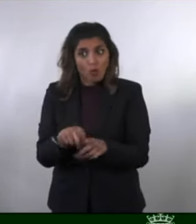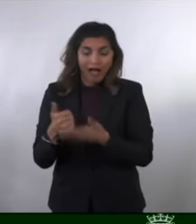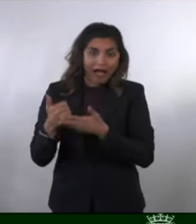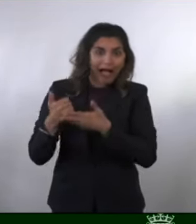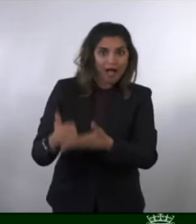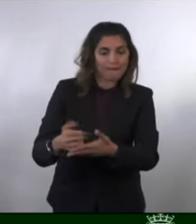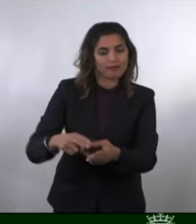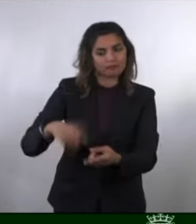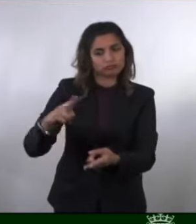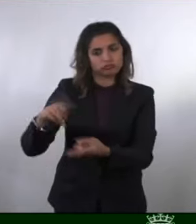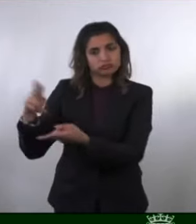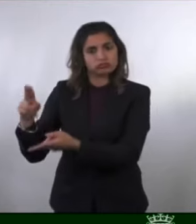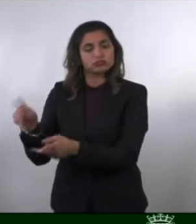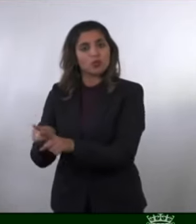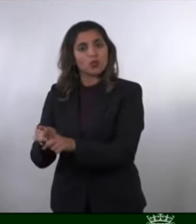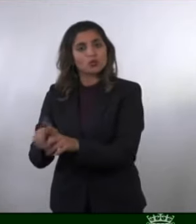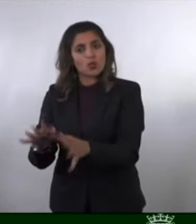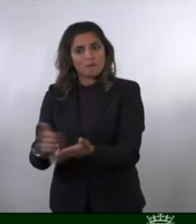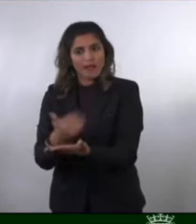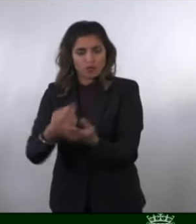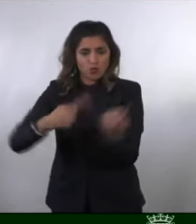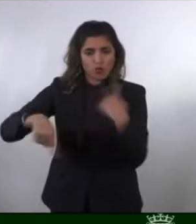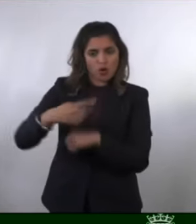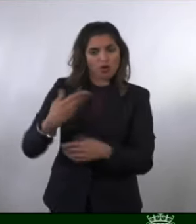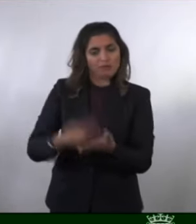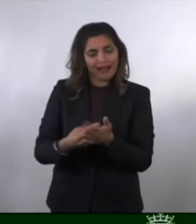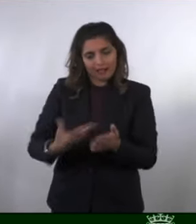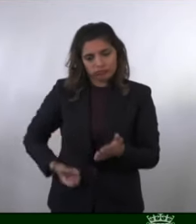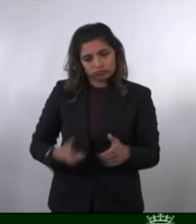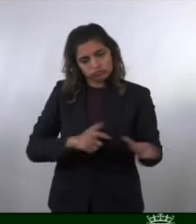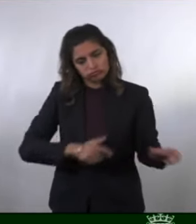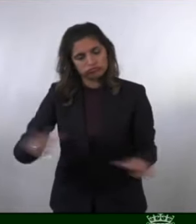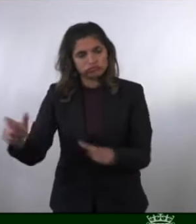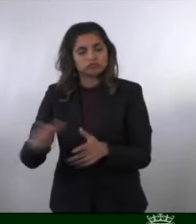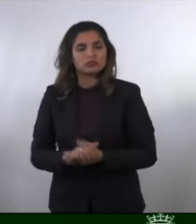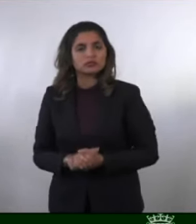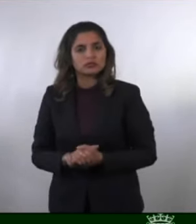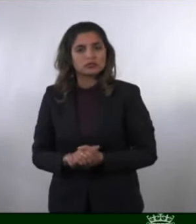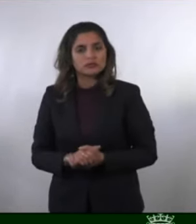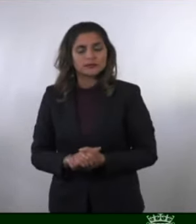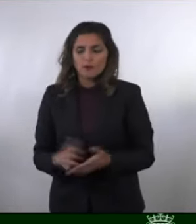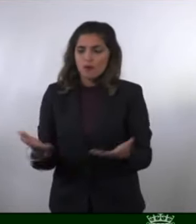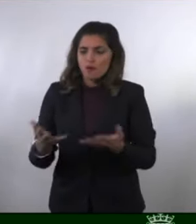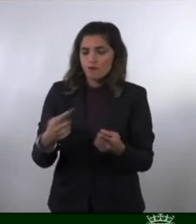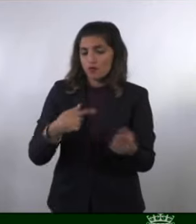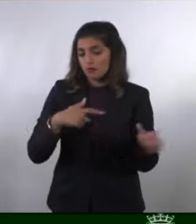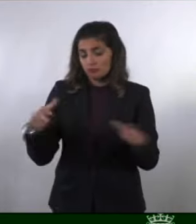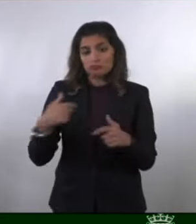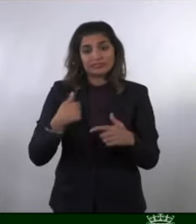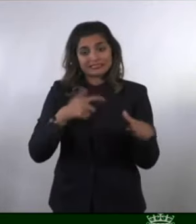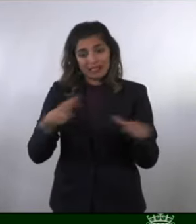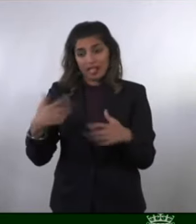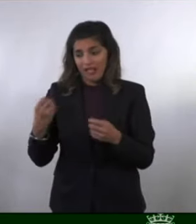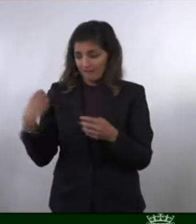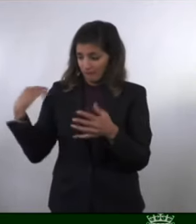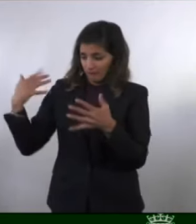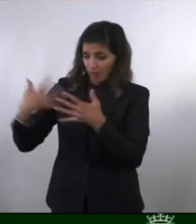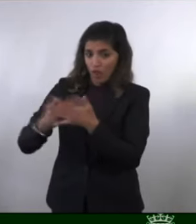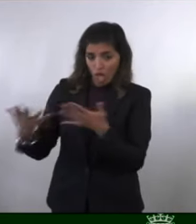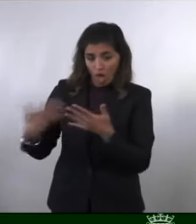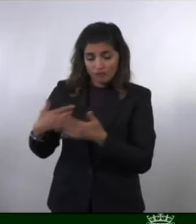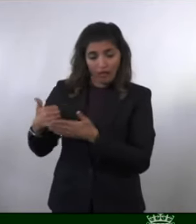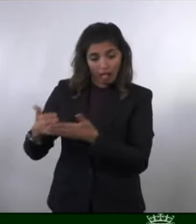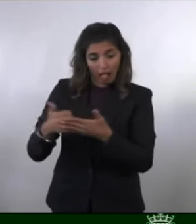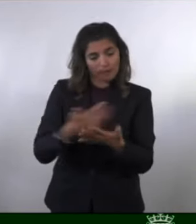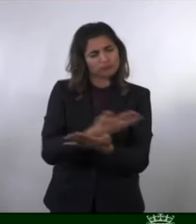increase in universal credit is also intended to help those in tough times, as well as all the other provision that I've mentioned. But the best thing we can do for